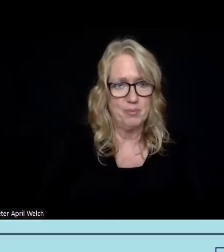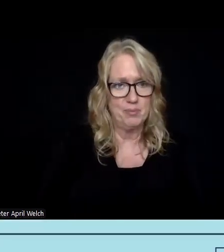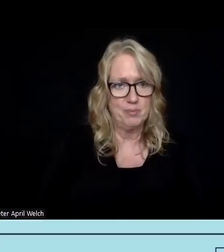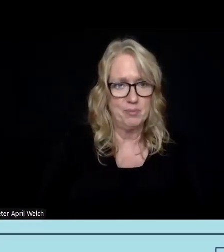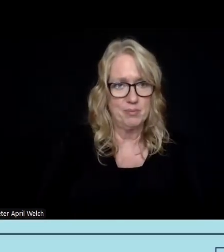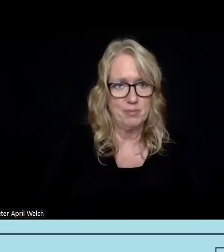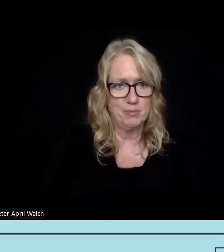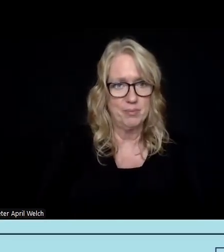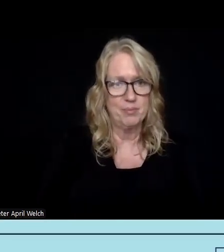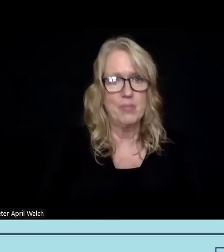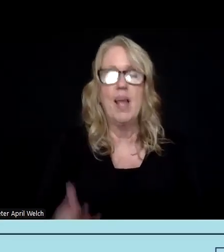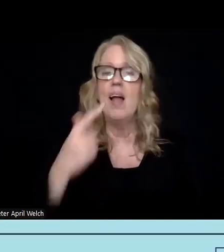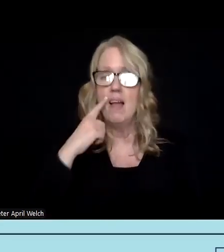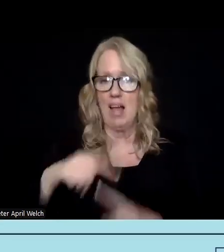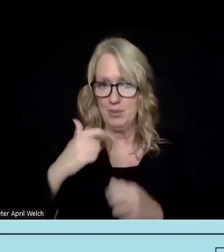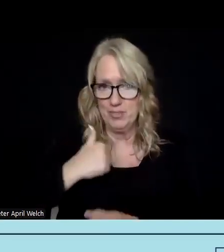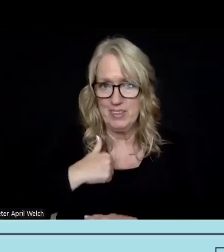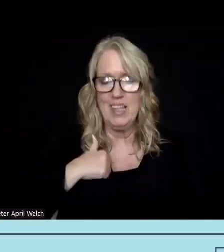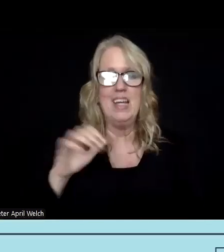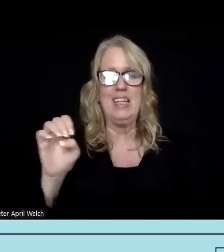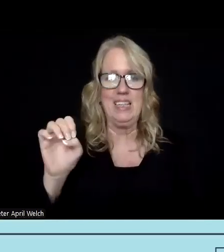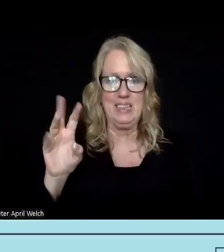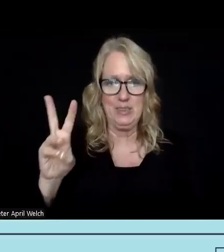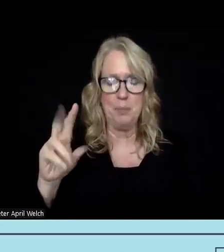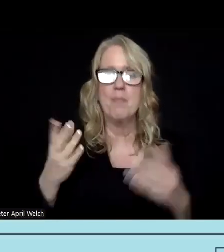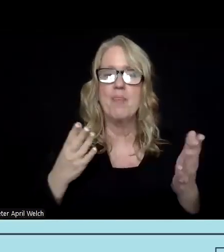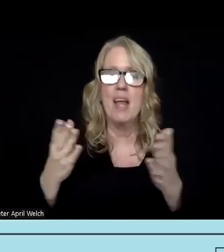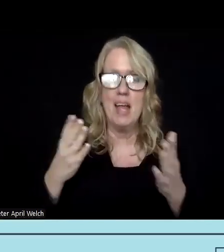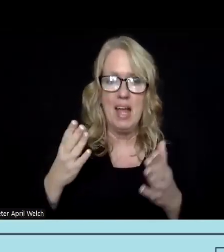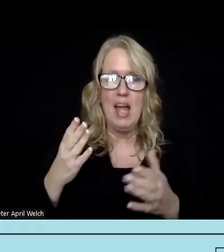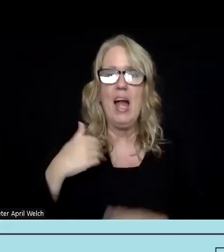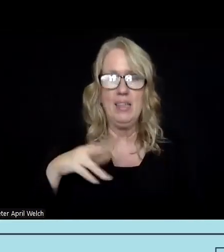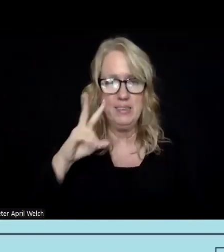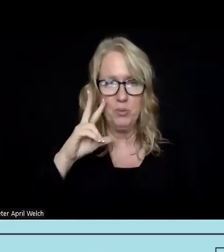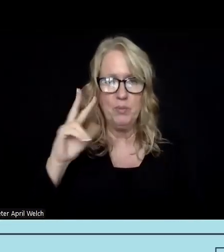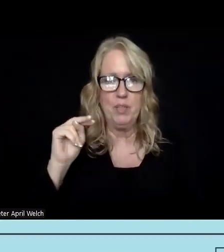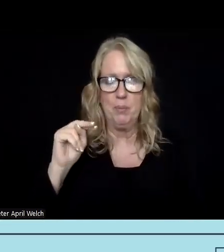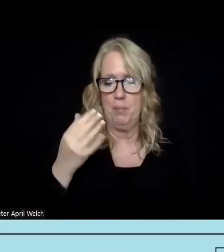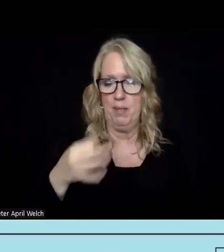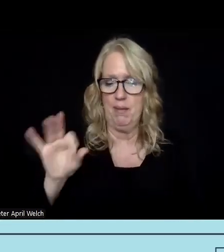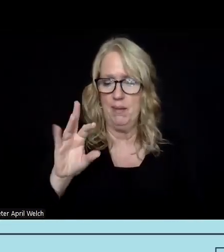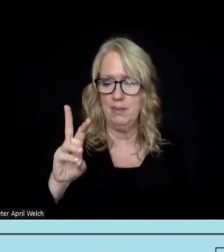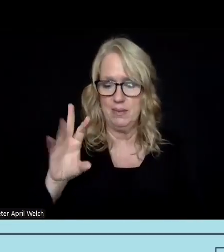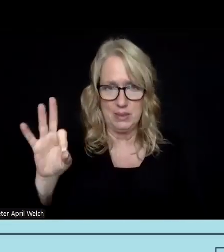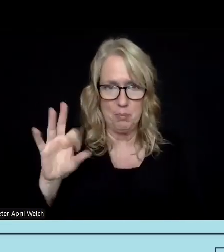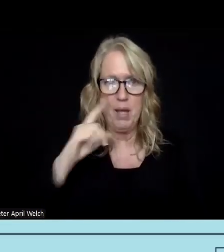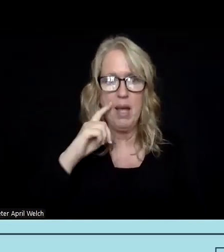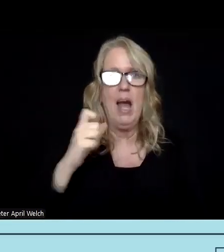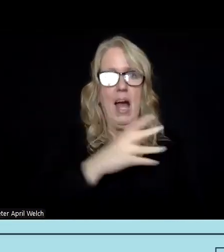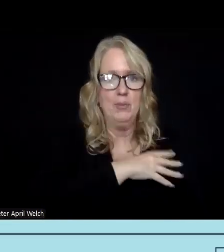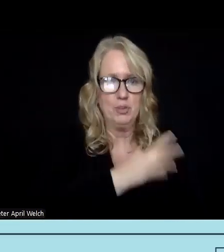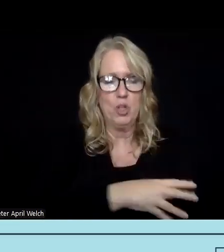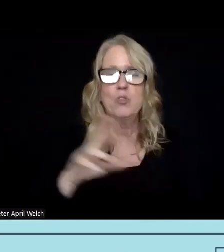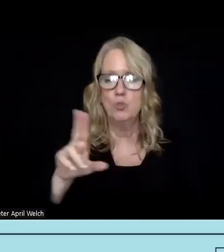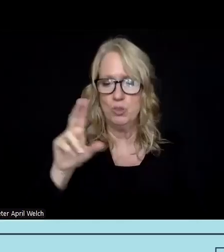I was a technical sergeant, E6. I served in Vietnam in 1969. I was a sergeant in the United States